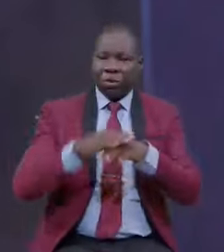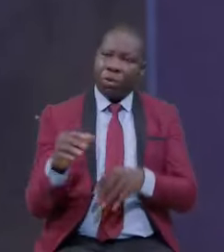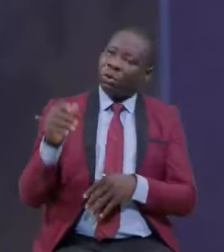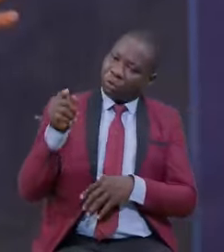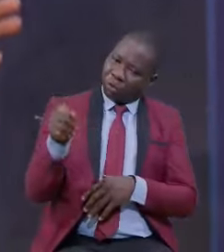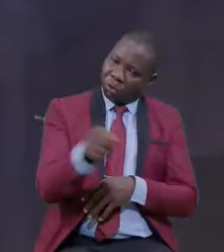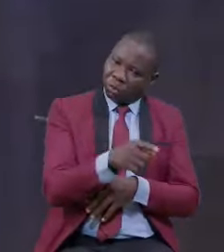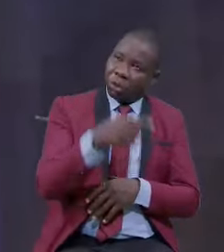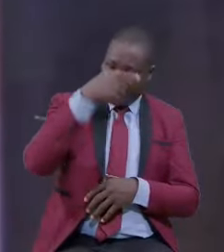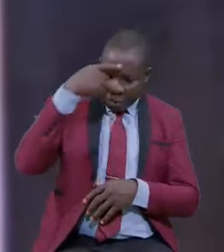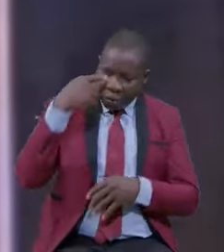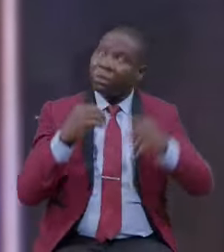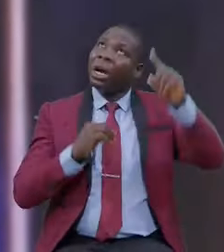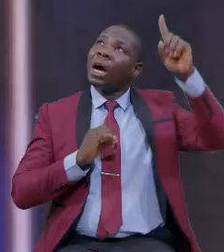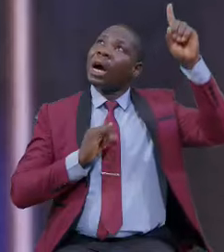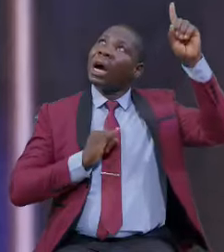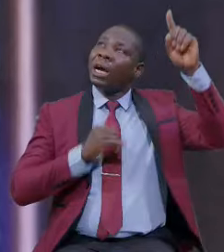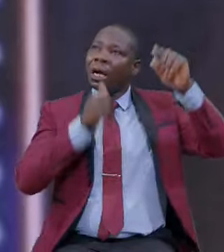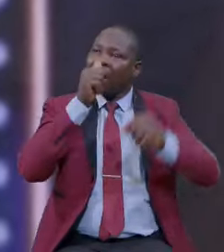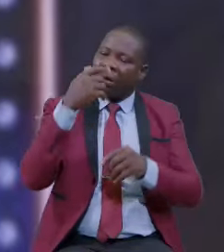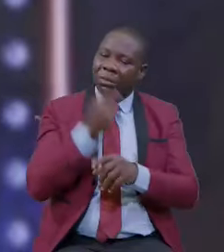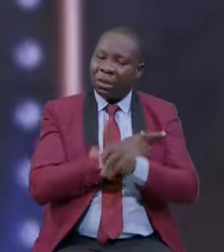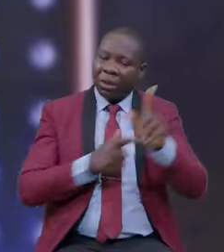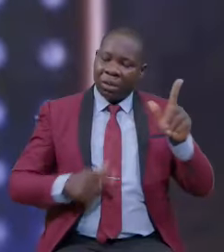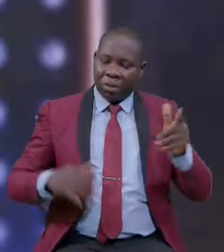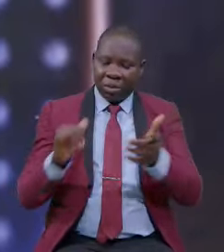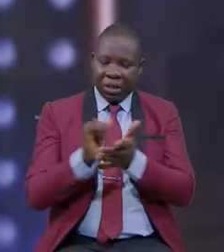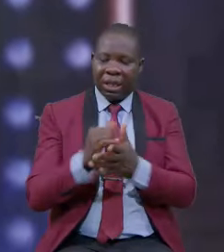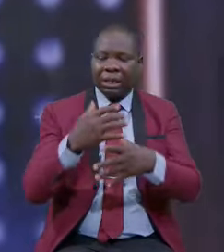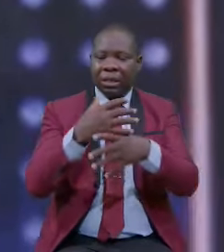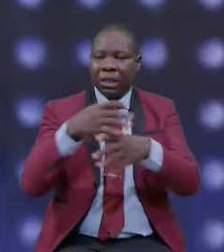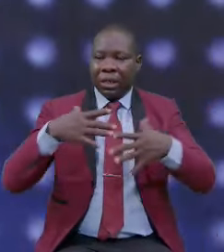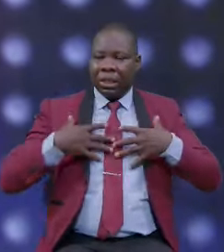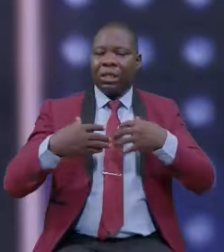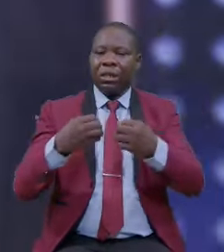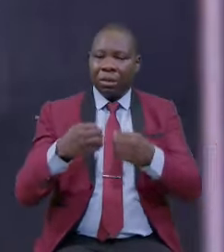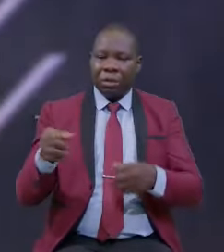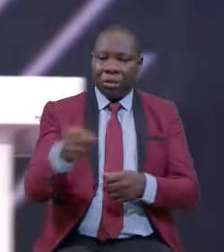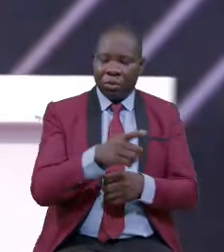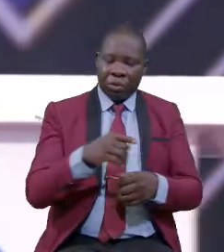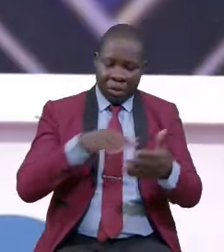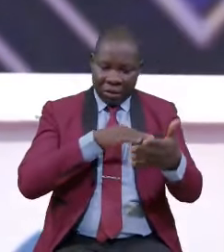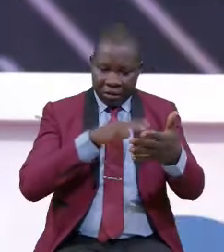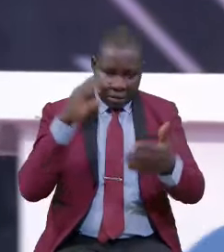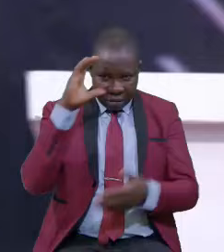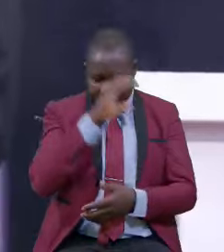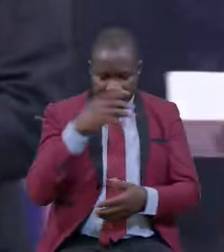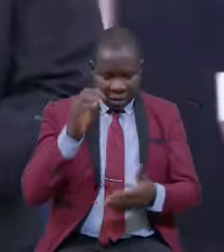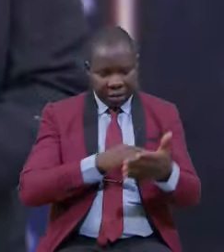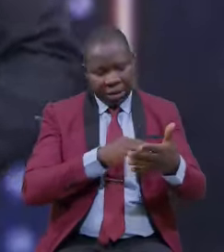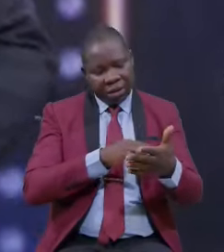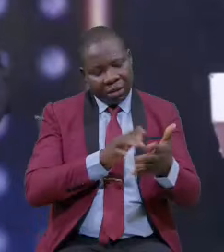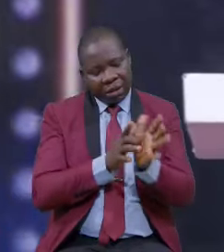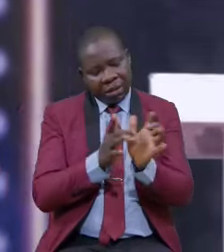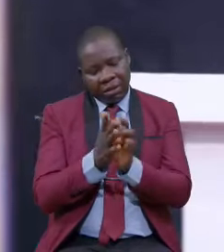Lord that healeth you. Go through and it says, search the scriptures. Look at Luke chapter 16. We're looking from verse